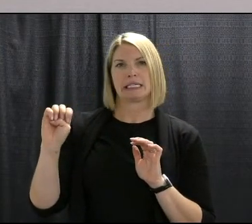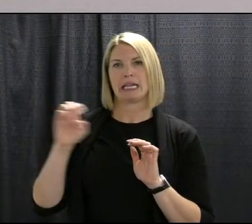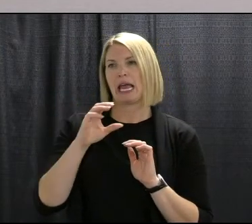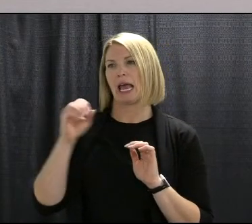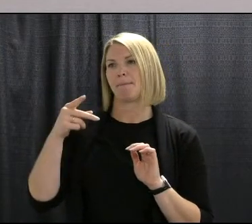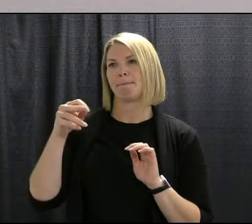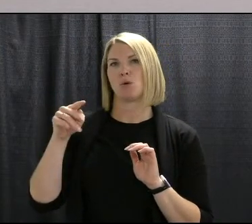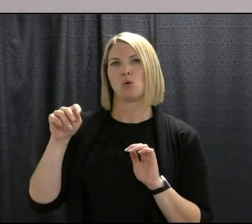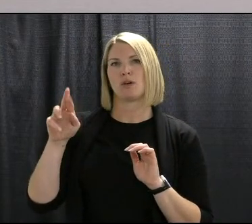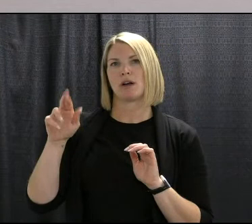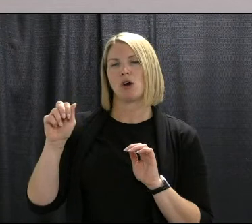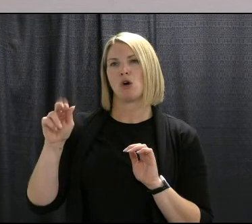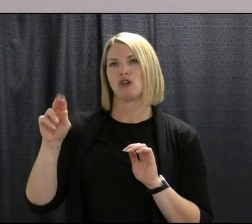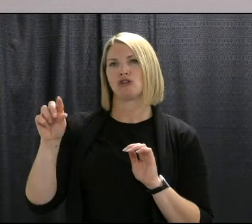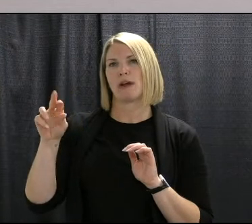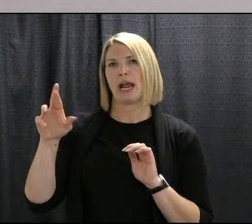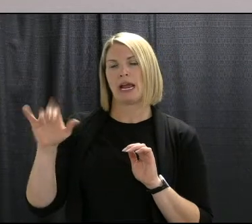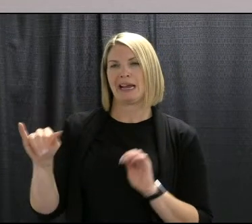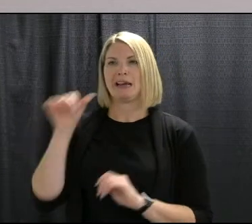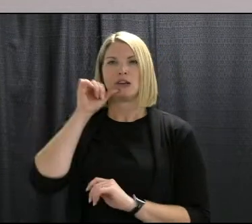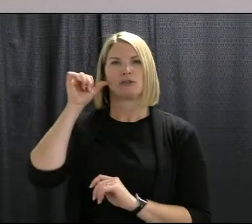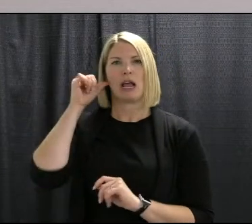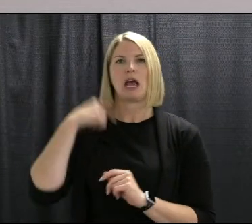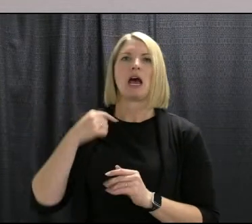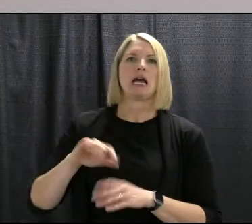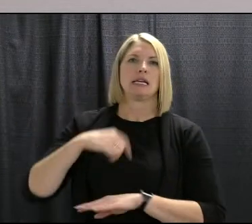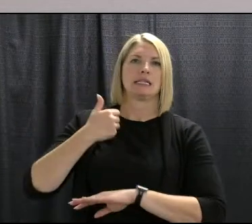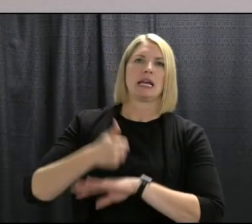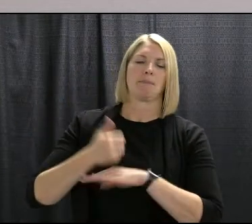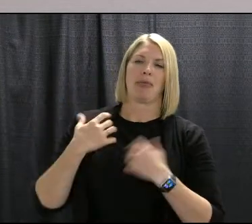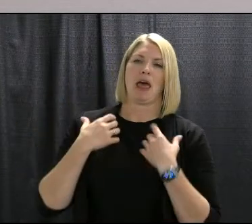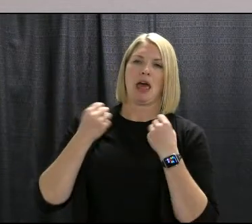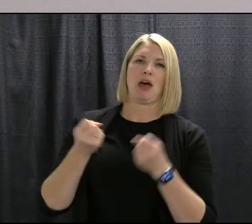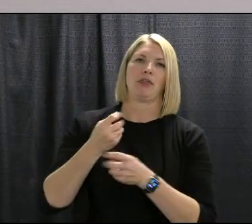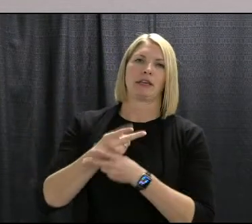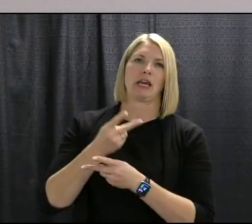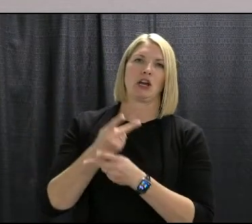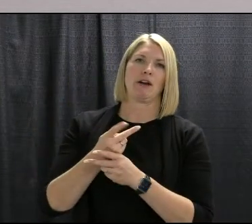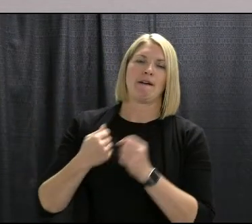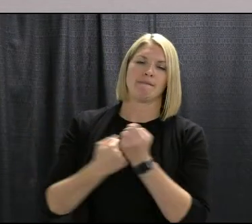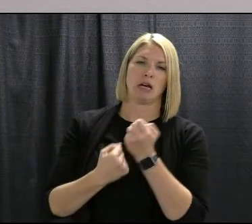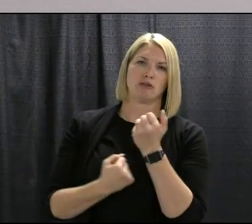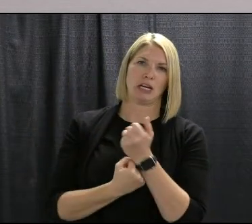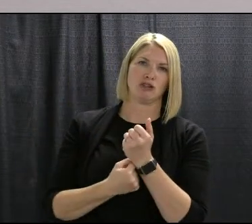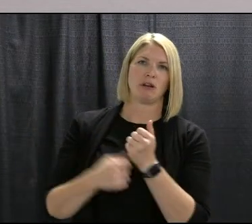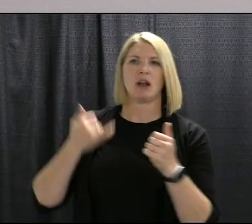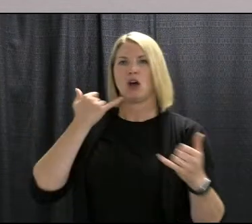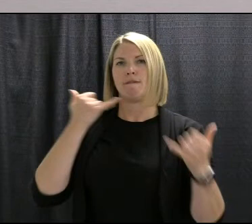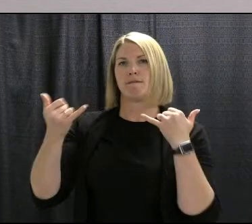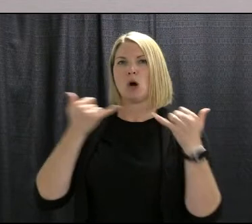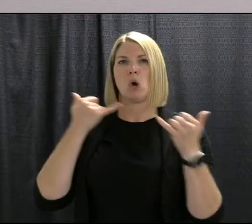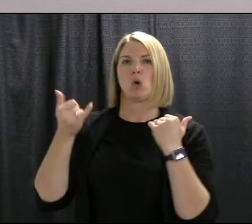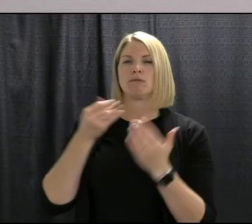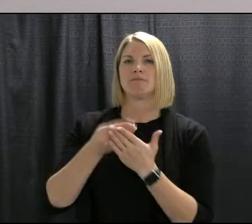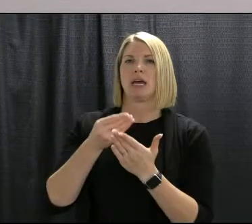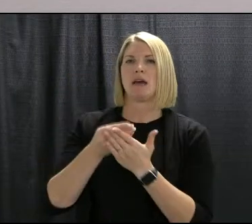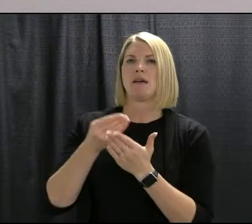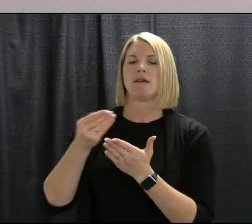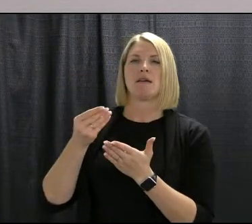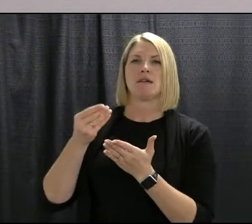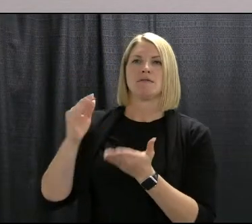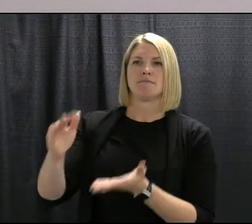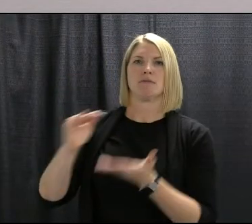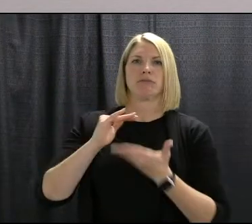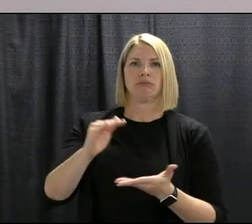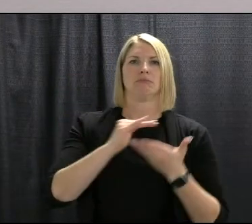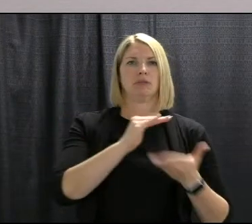the annual telethon for the Trinity Conception Placentia Healthcare Foundation. And I'm always gauging feedback from my constituents. I